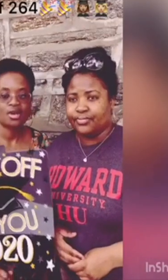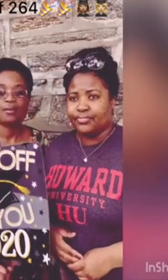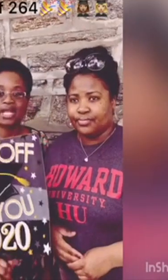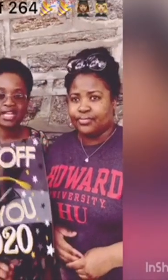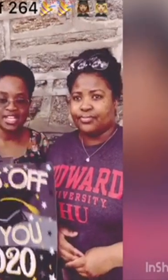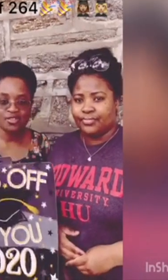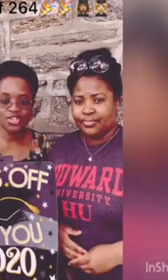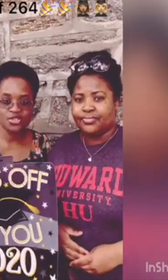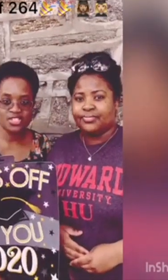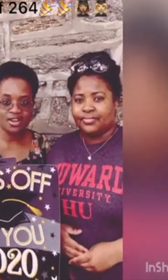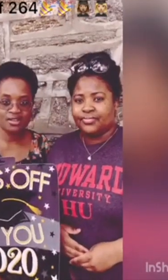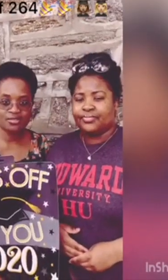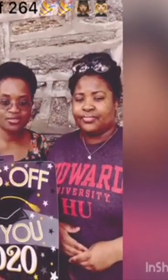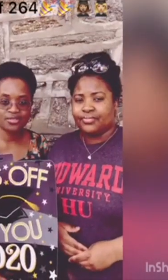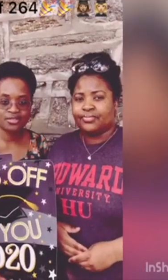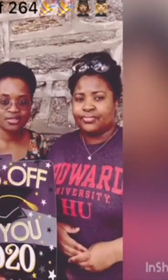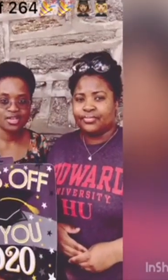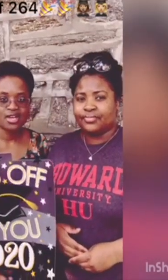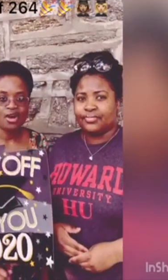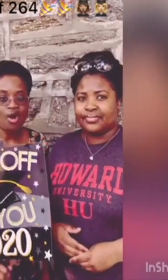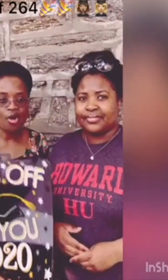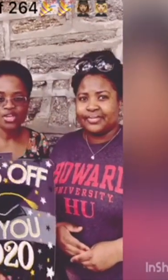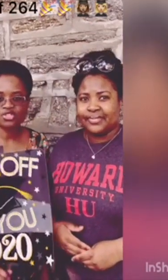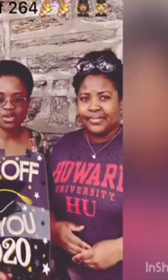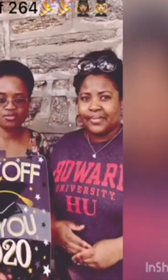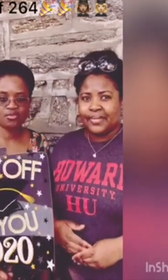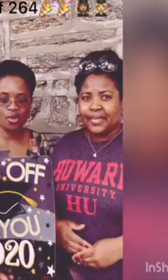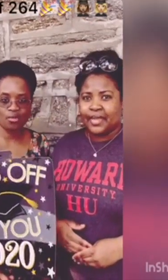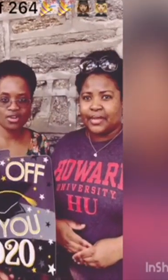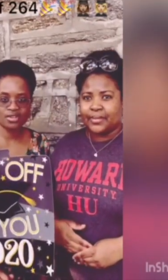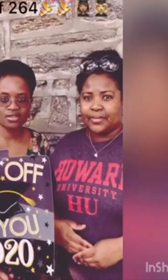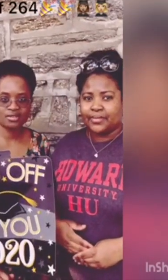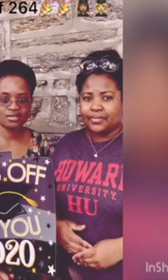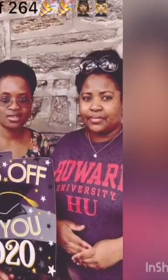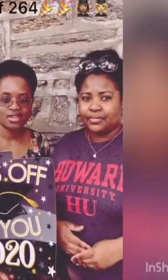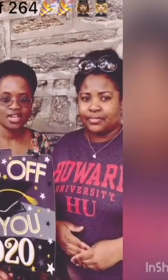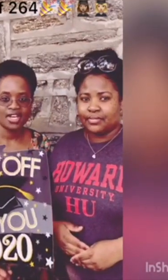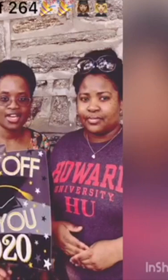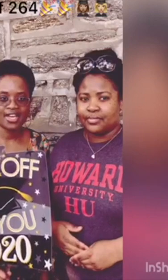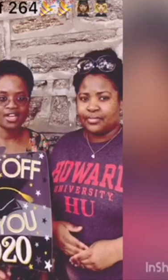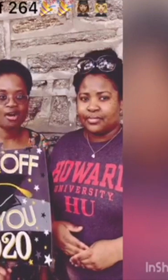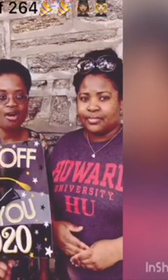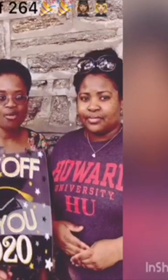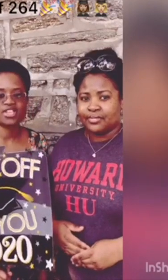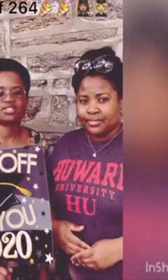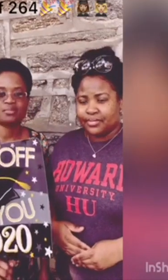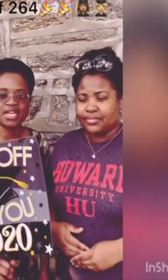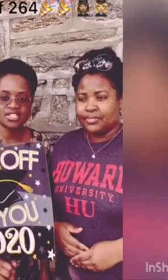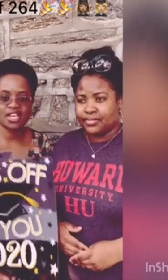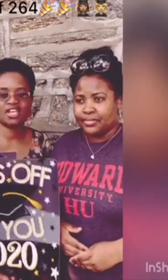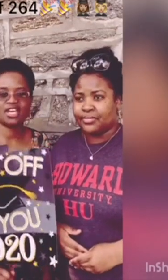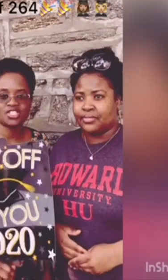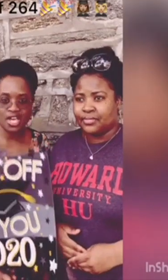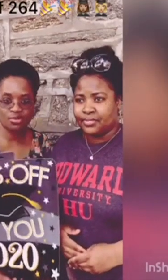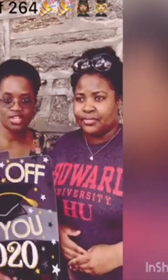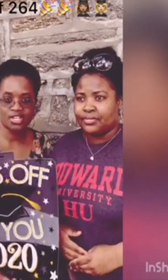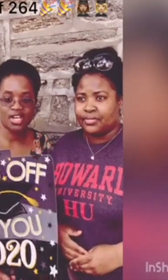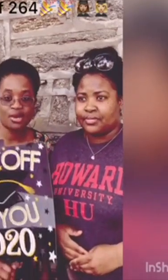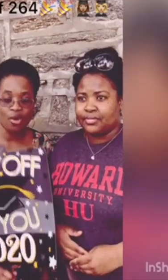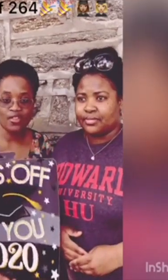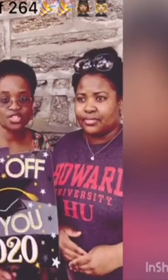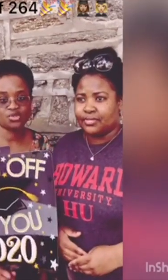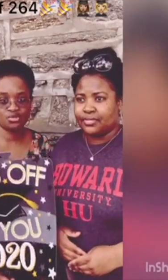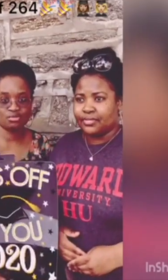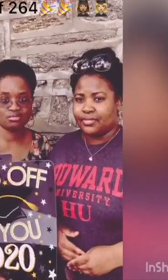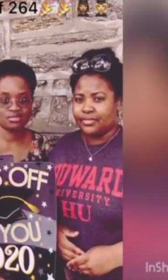forward. Mm-hmm. Believe in yourself. Always trucking forward. And always maintaining integrity